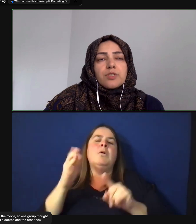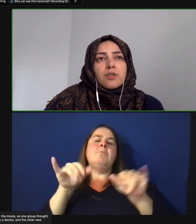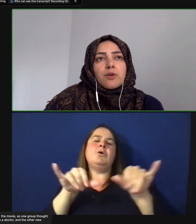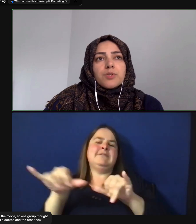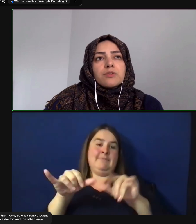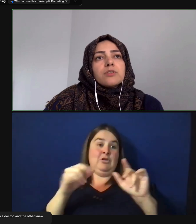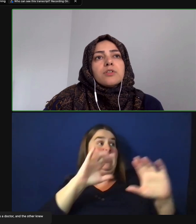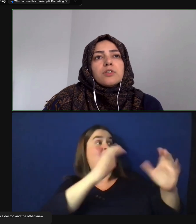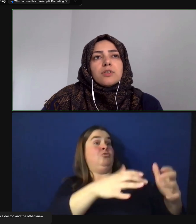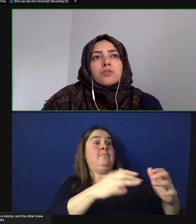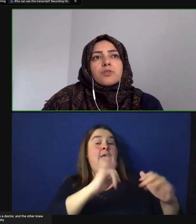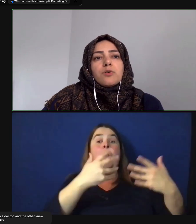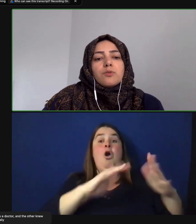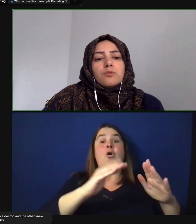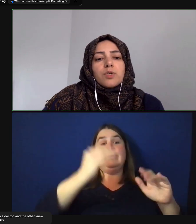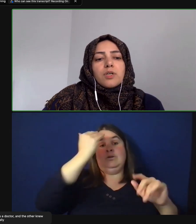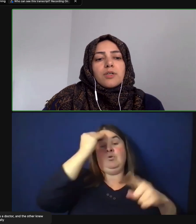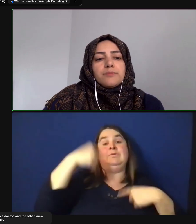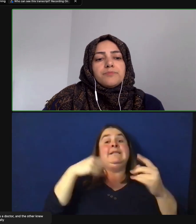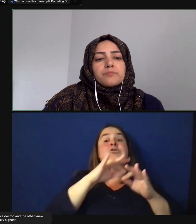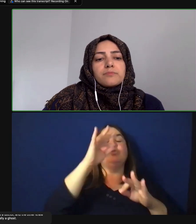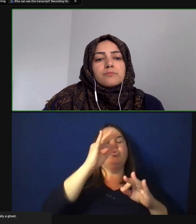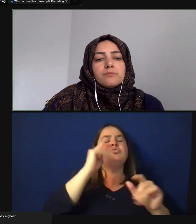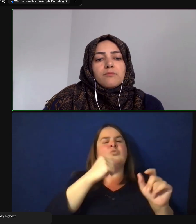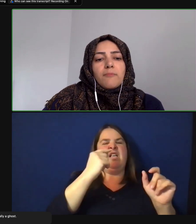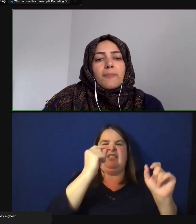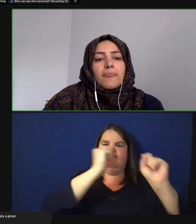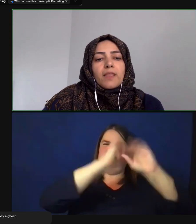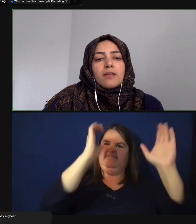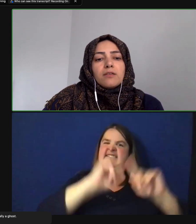was actually a ghost. So